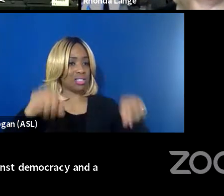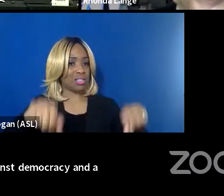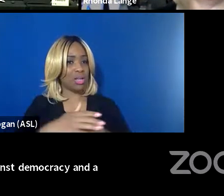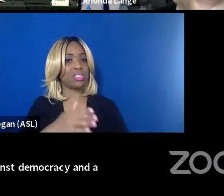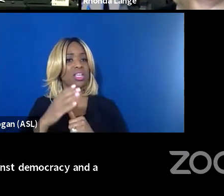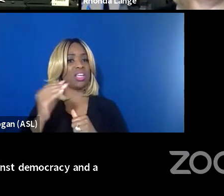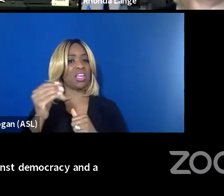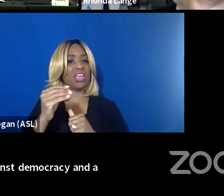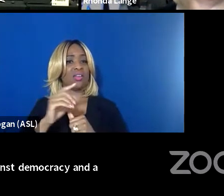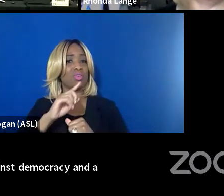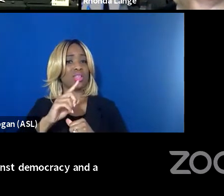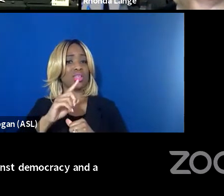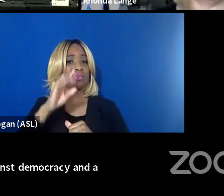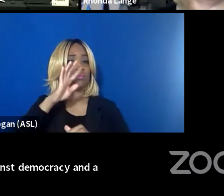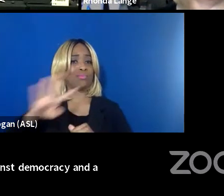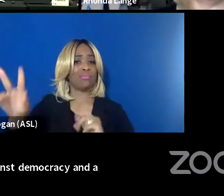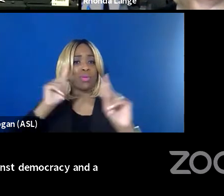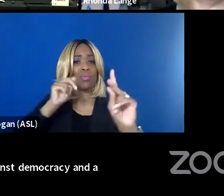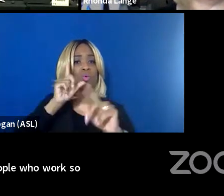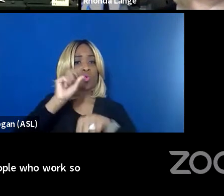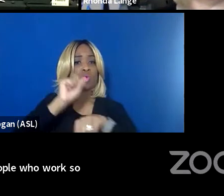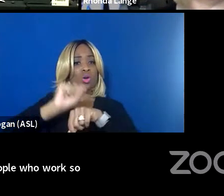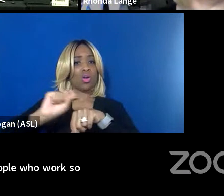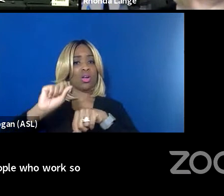hard to create this body.